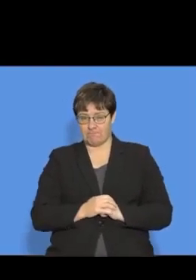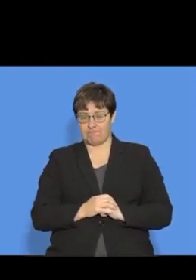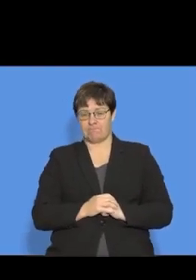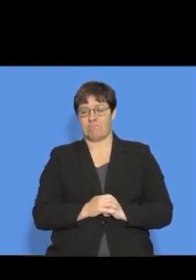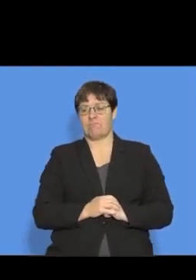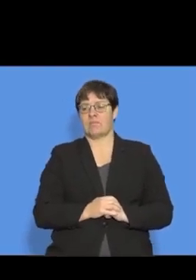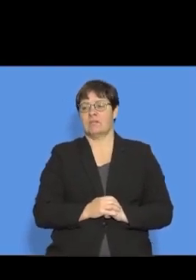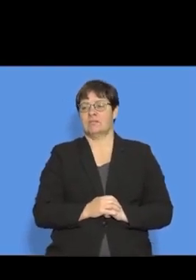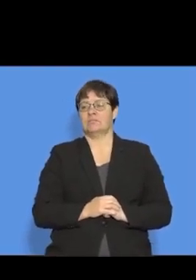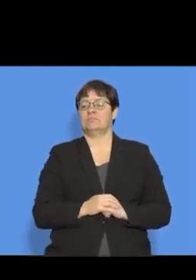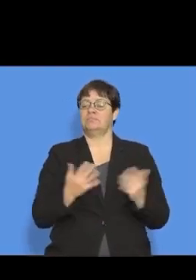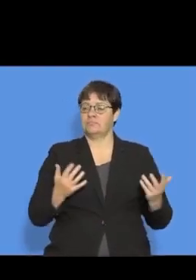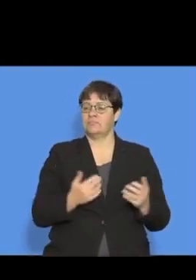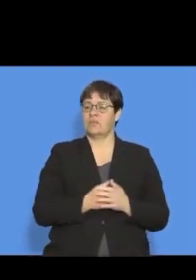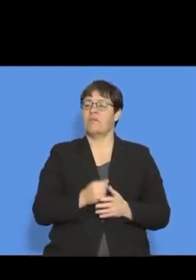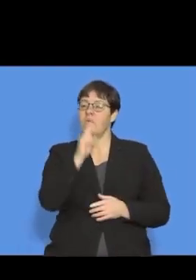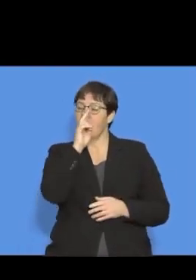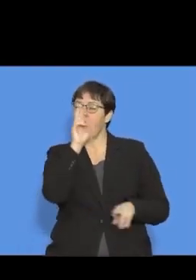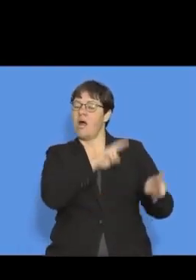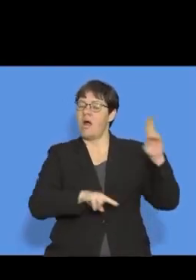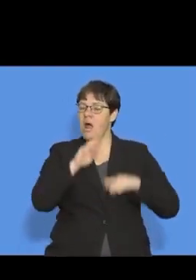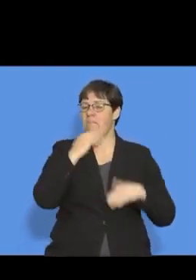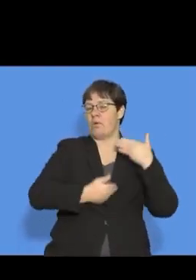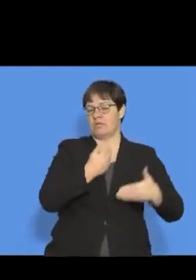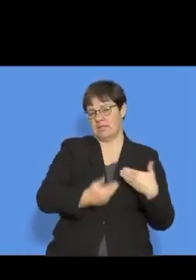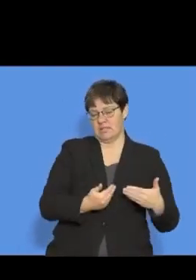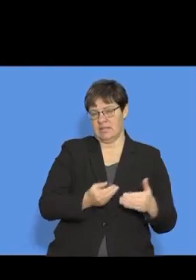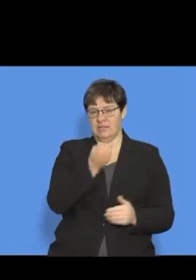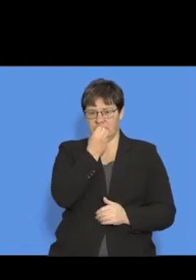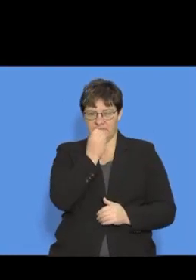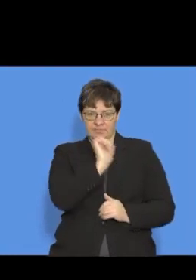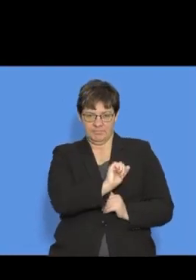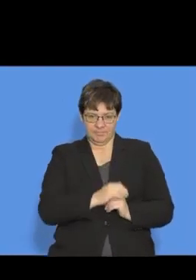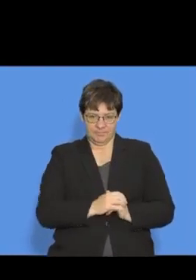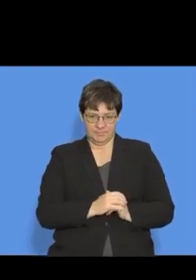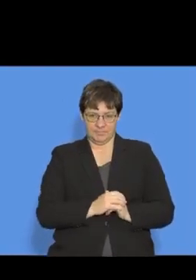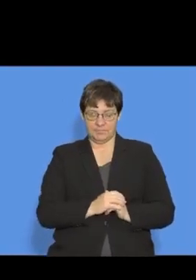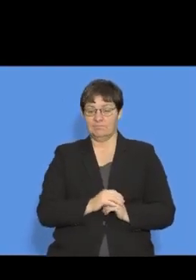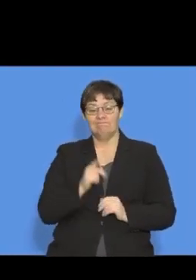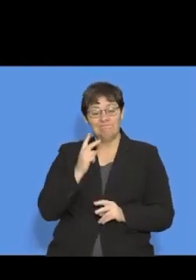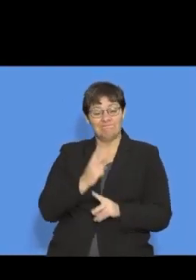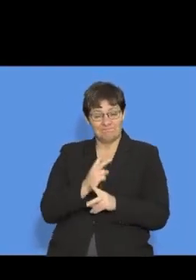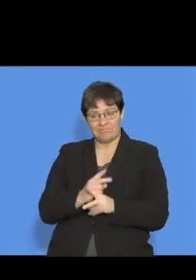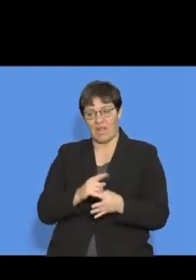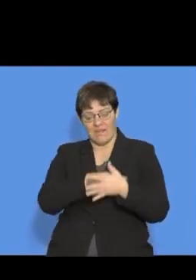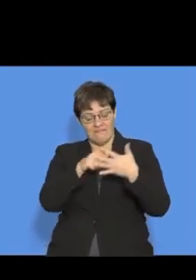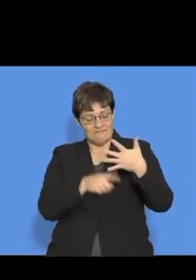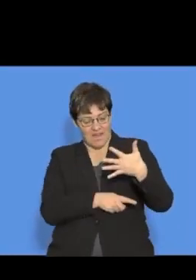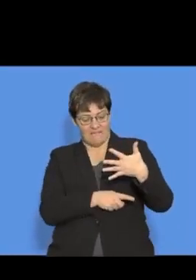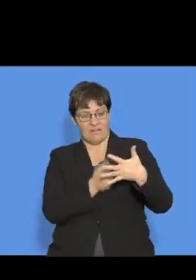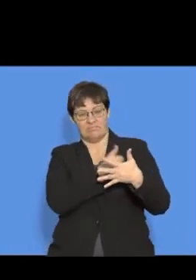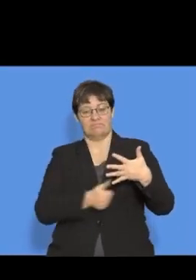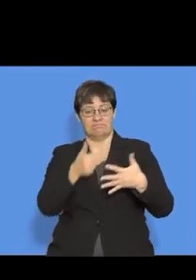So as I mentioned, we need to have an overview of the process of nutrition. Again, nutrition has 5